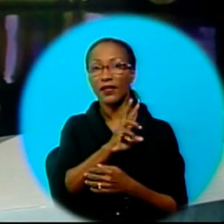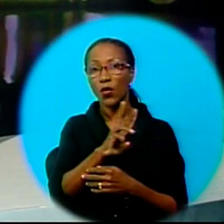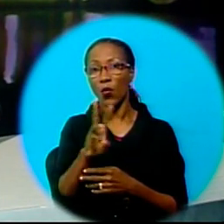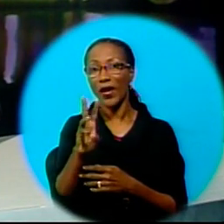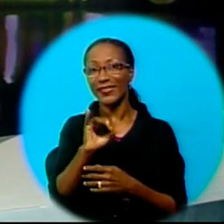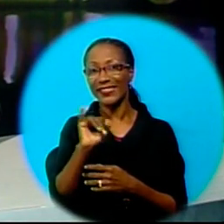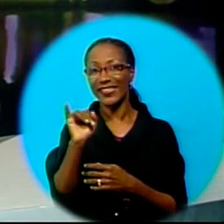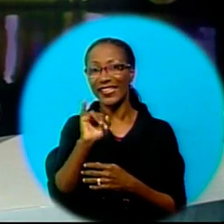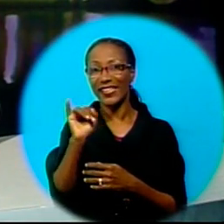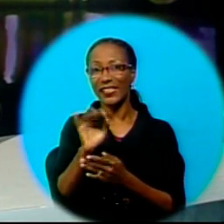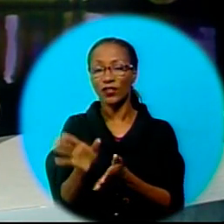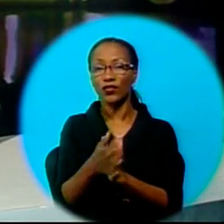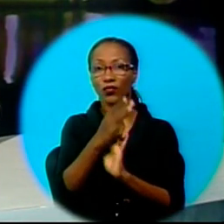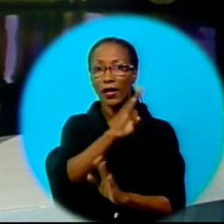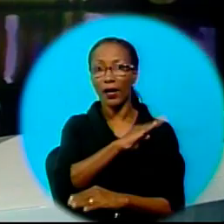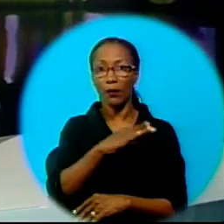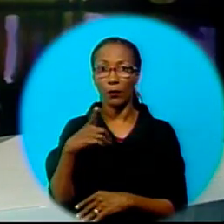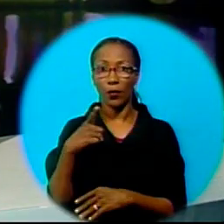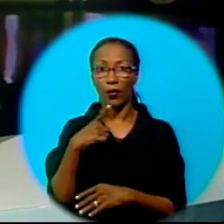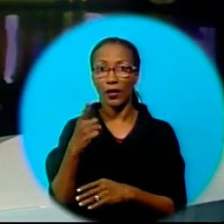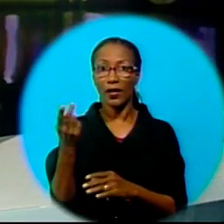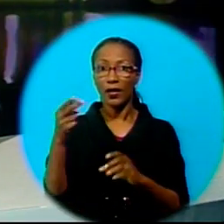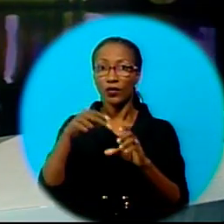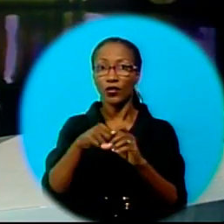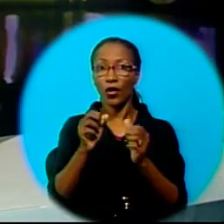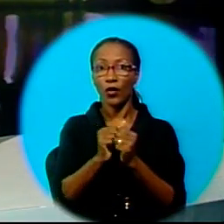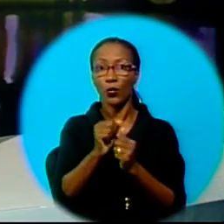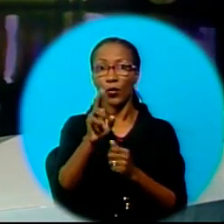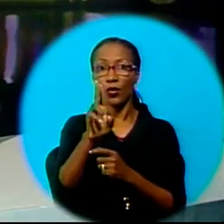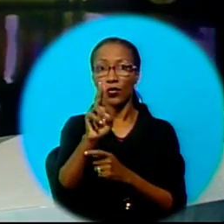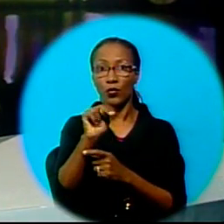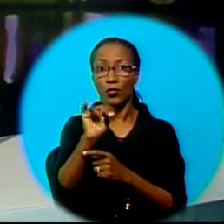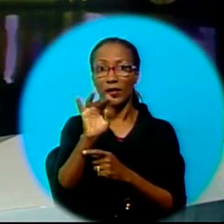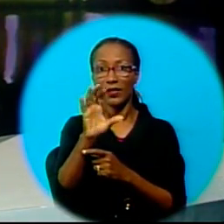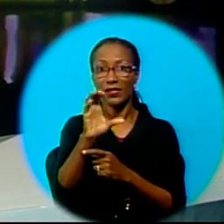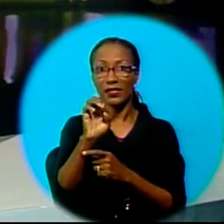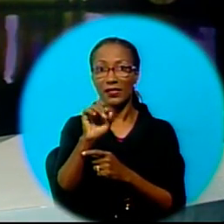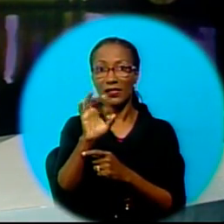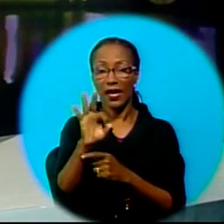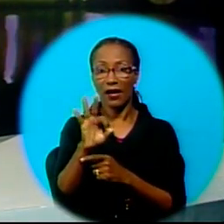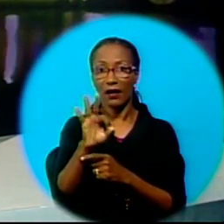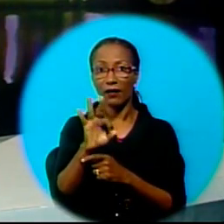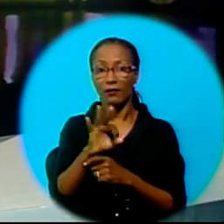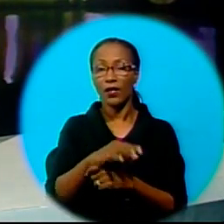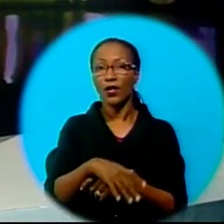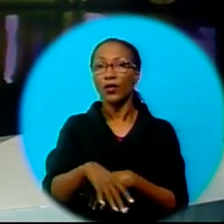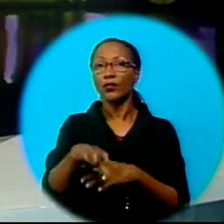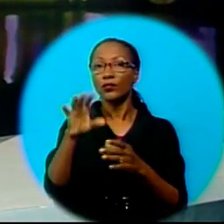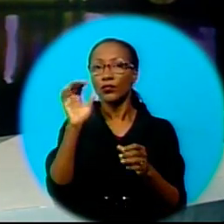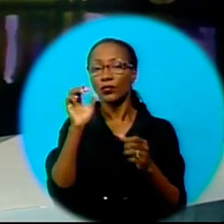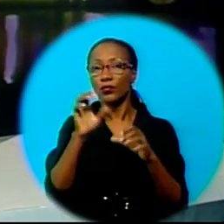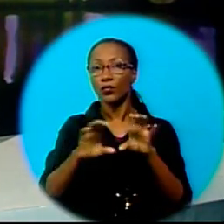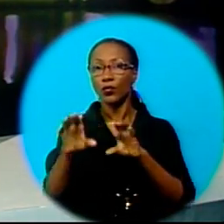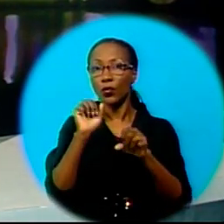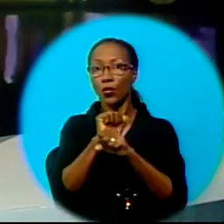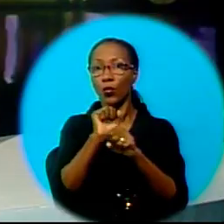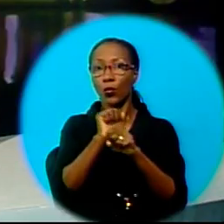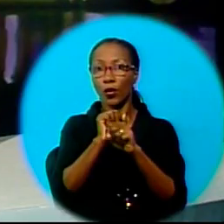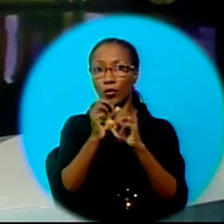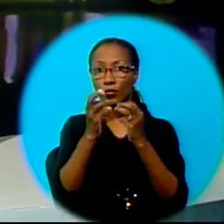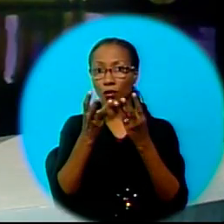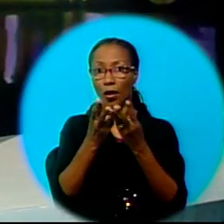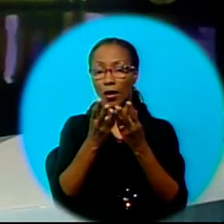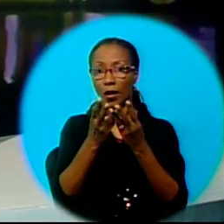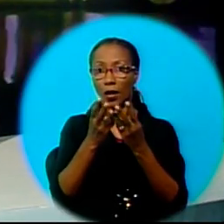The West Indies Cricket Board has a partner with UNICEF for a second time, hosting workshops about child protection. WICB